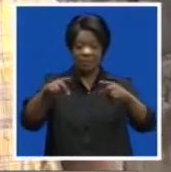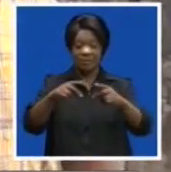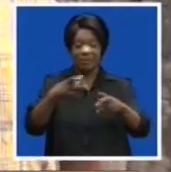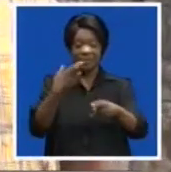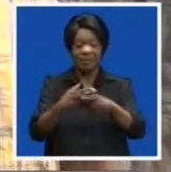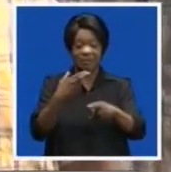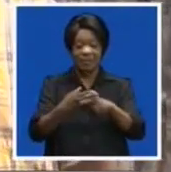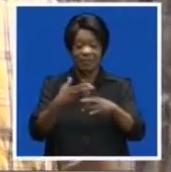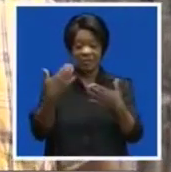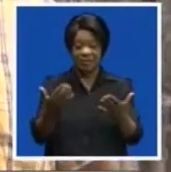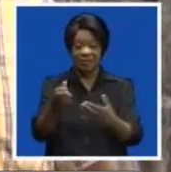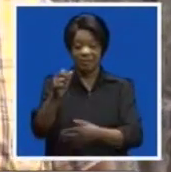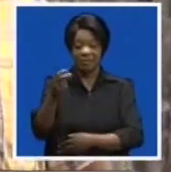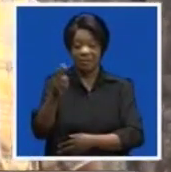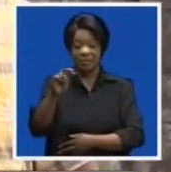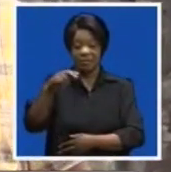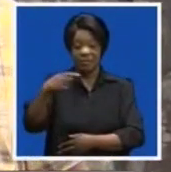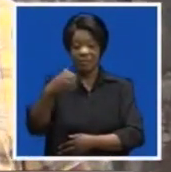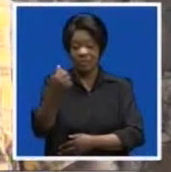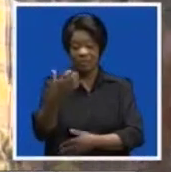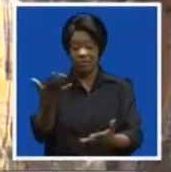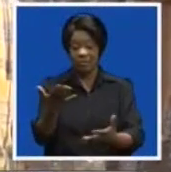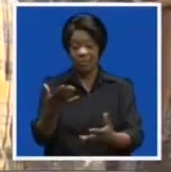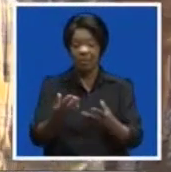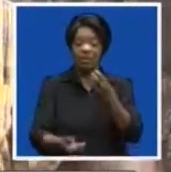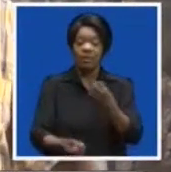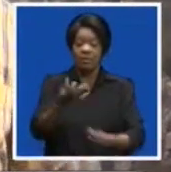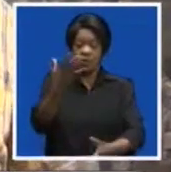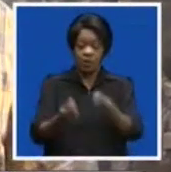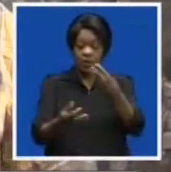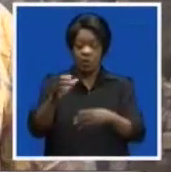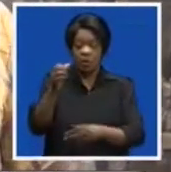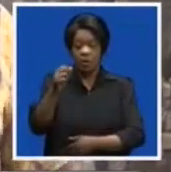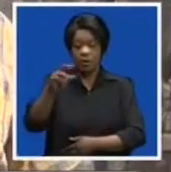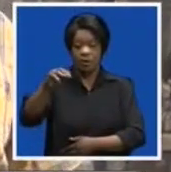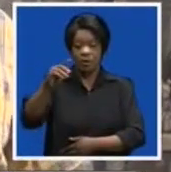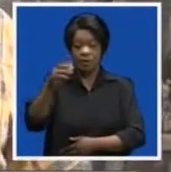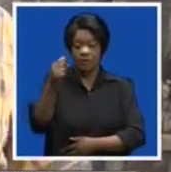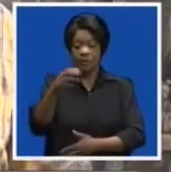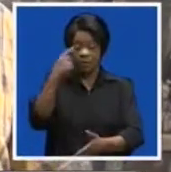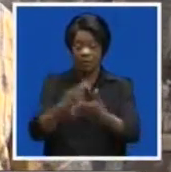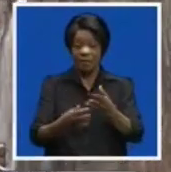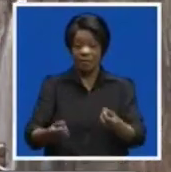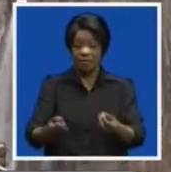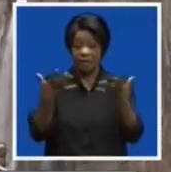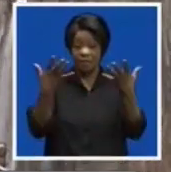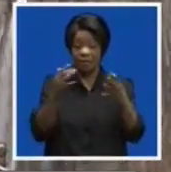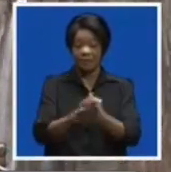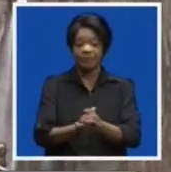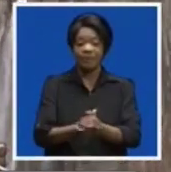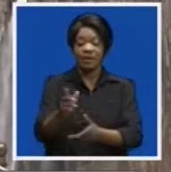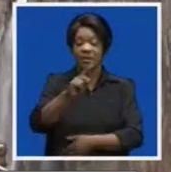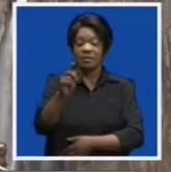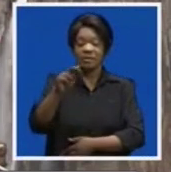Namtitima, meaning the smoke that thunders. And soon it will start thundering. Lakson Tani,